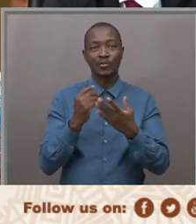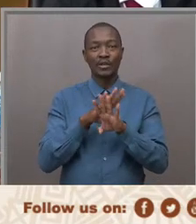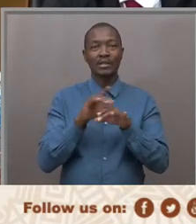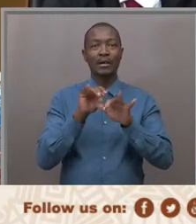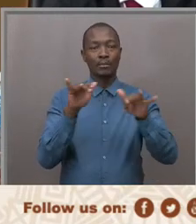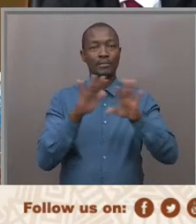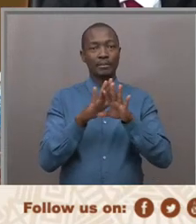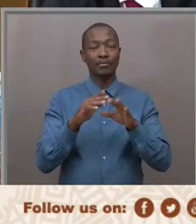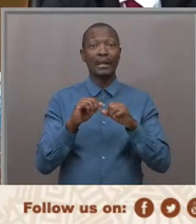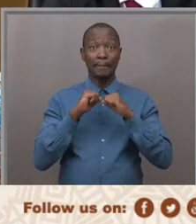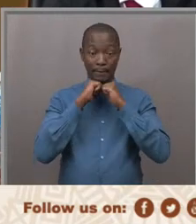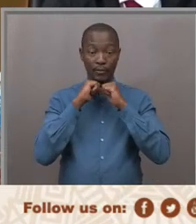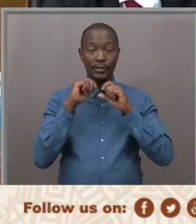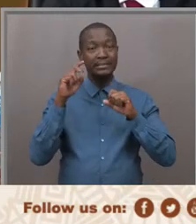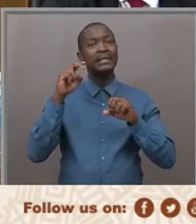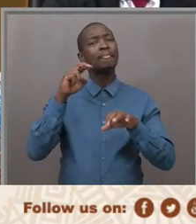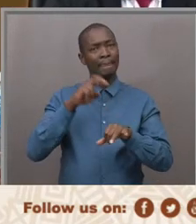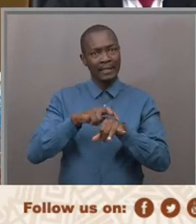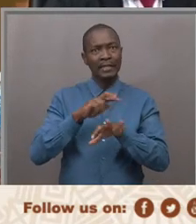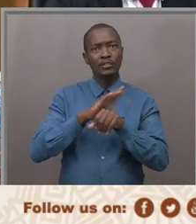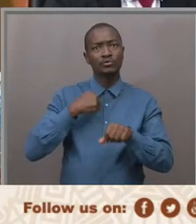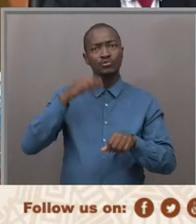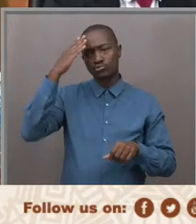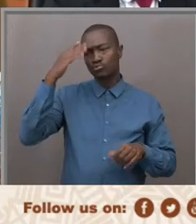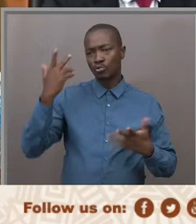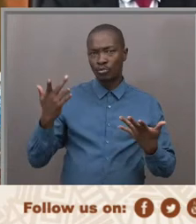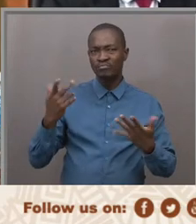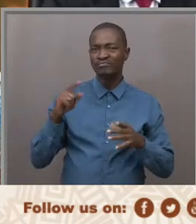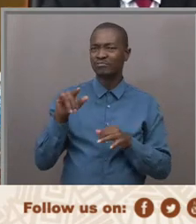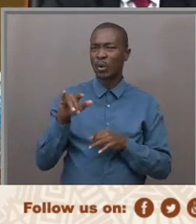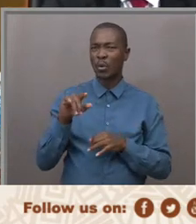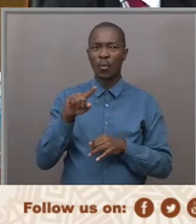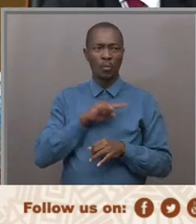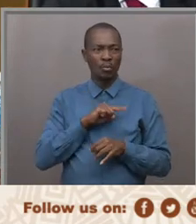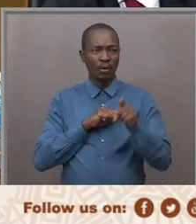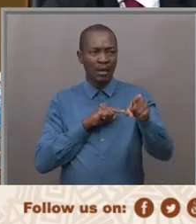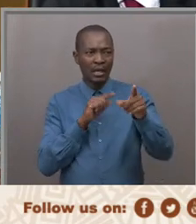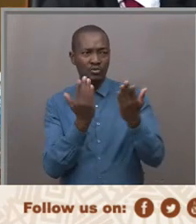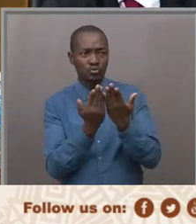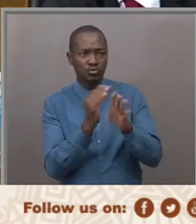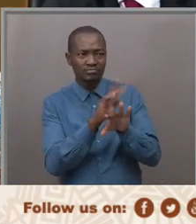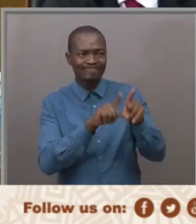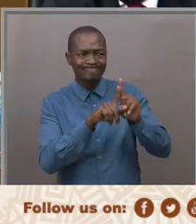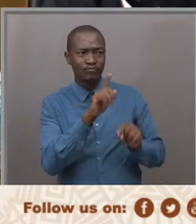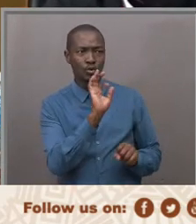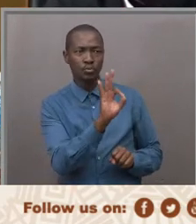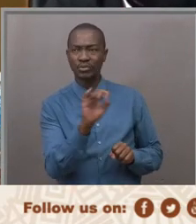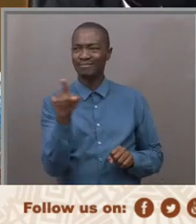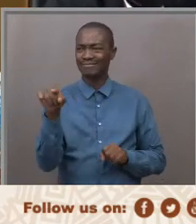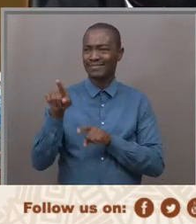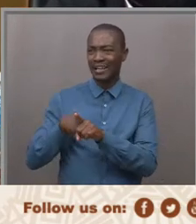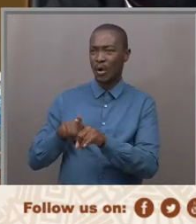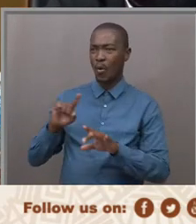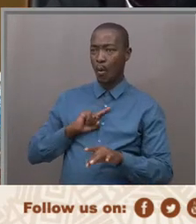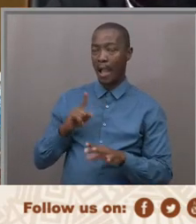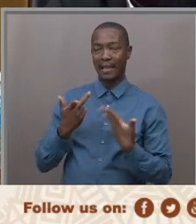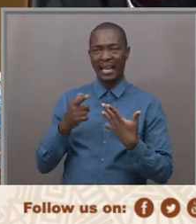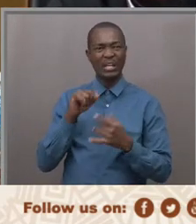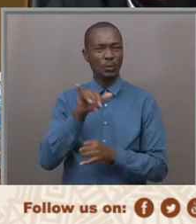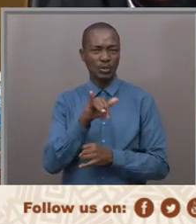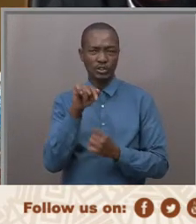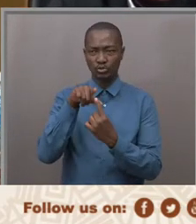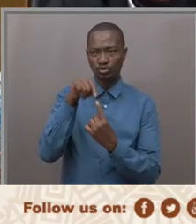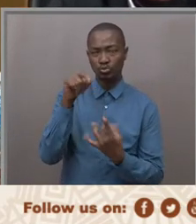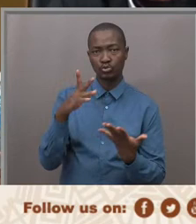and parents need to have an opportunity to know why certain schools are doing well and which schools to take their children to.